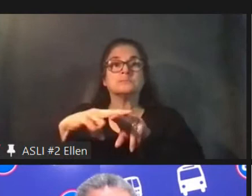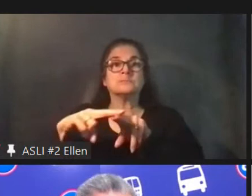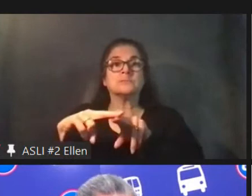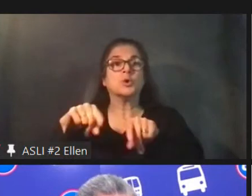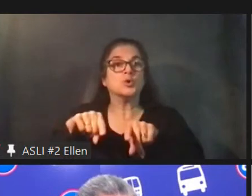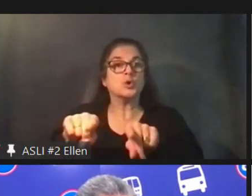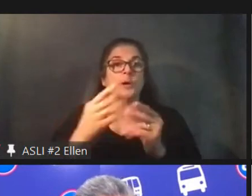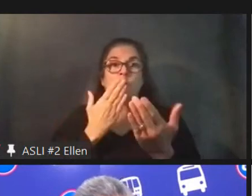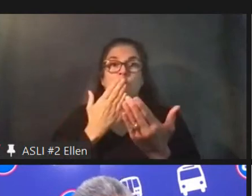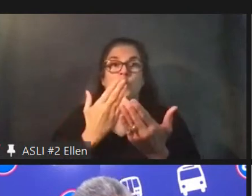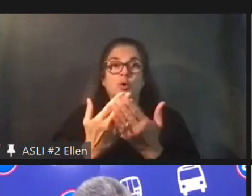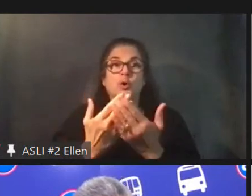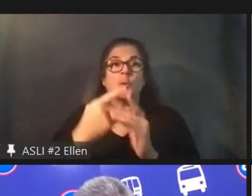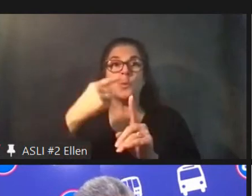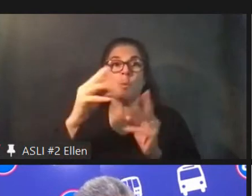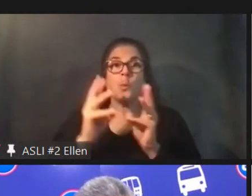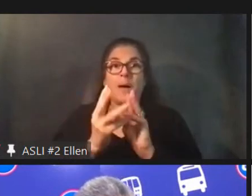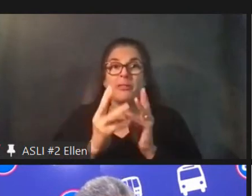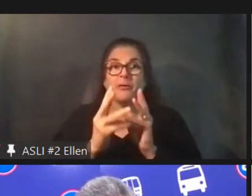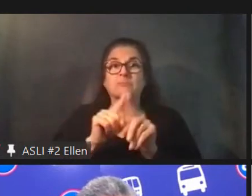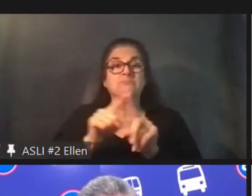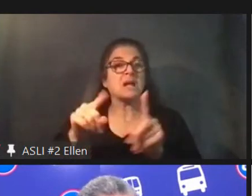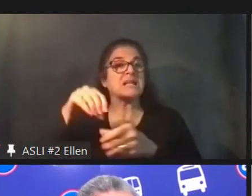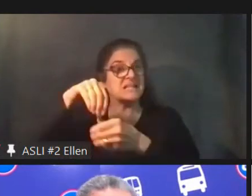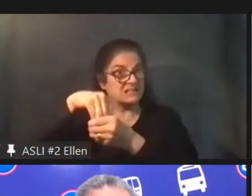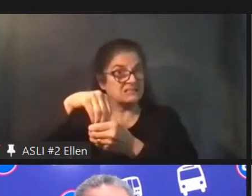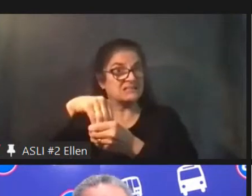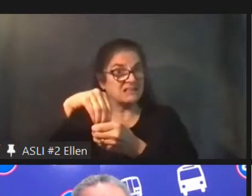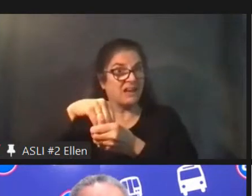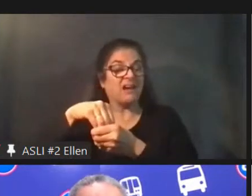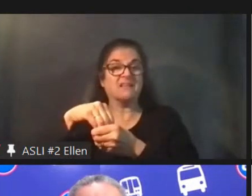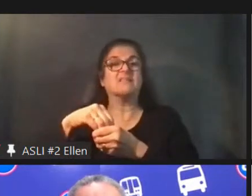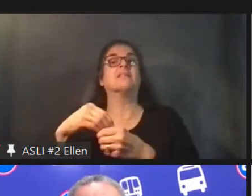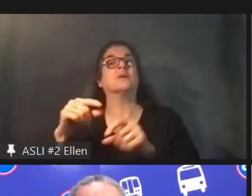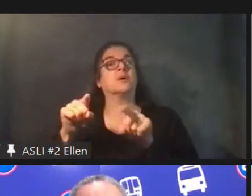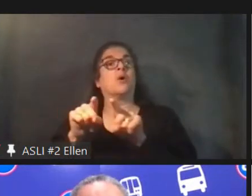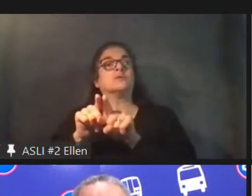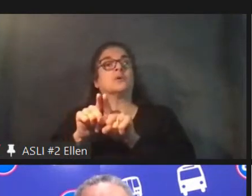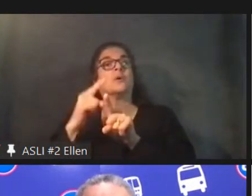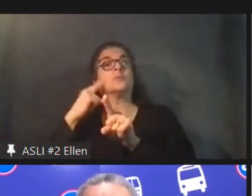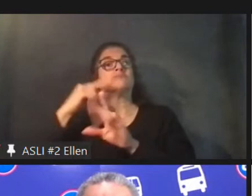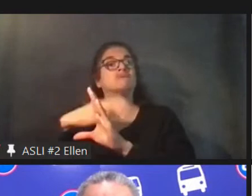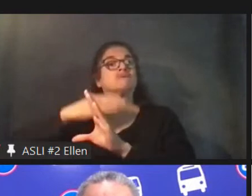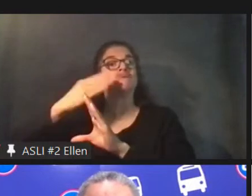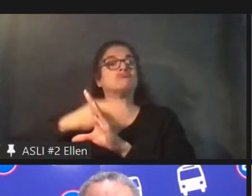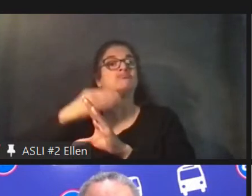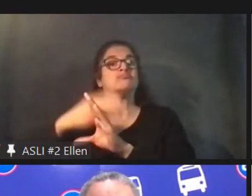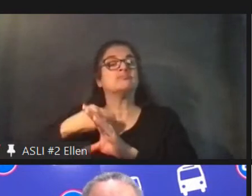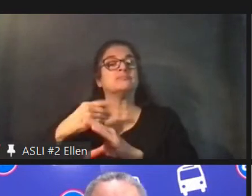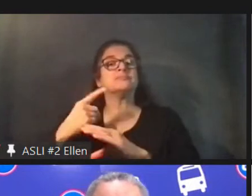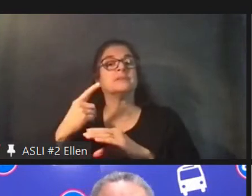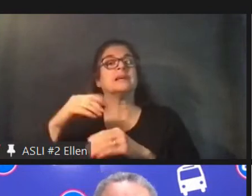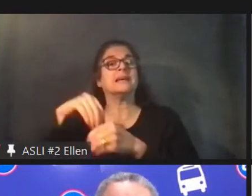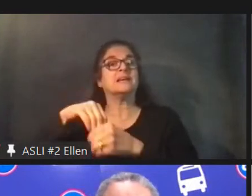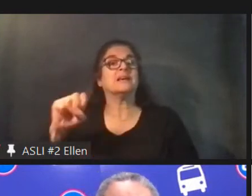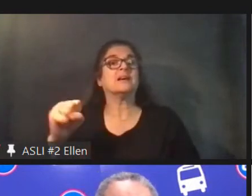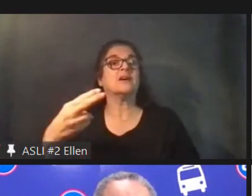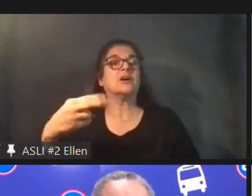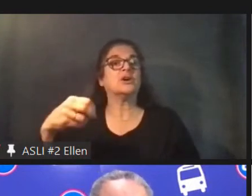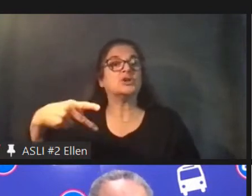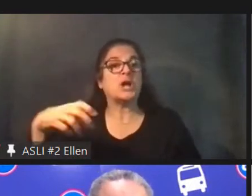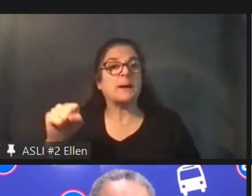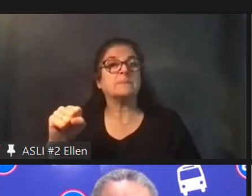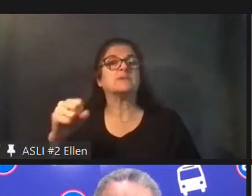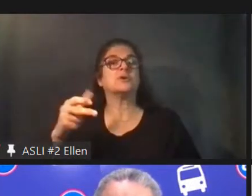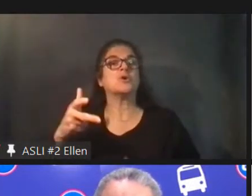mostly outdoors, but we actually go indoors and do a similar version of the program for our internal customers. So we actually are moving into the shops and garages over the next couple of months,